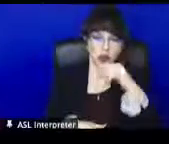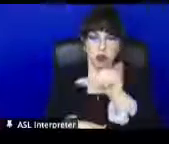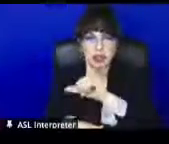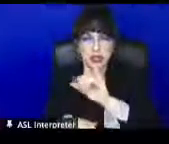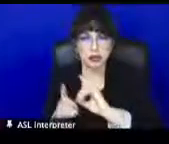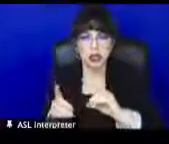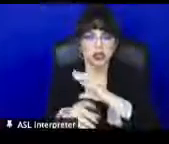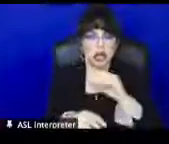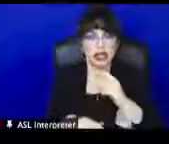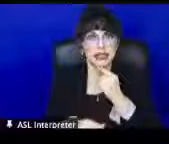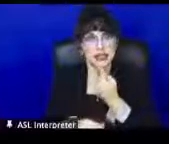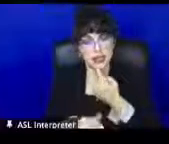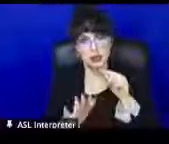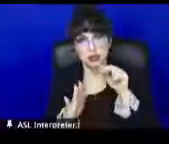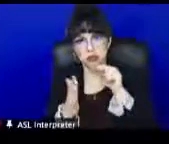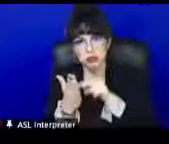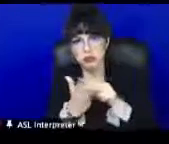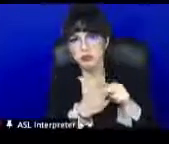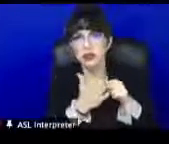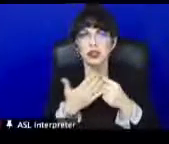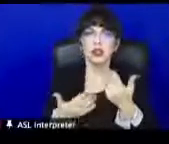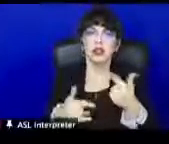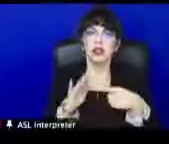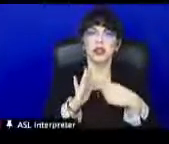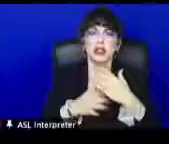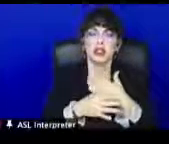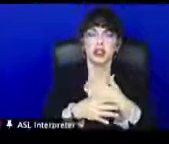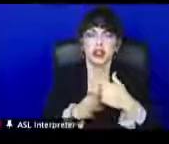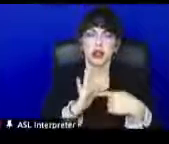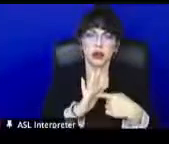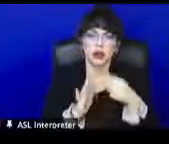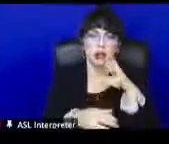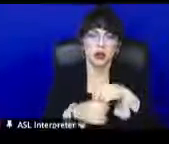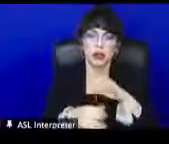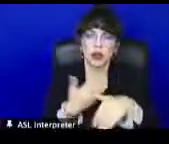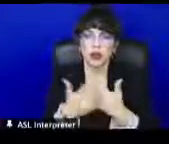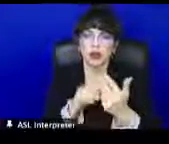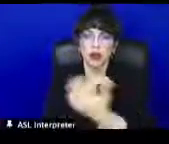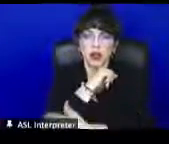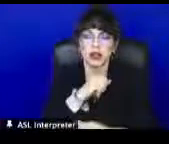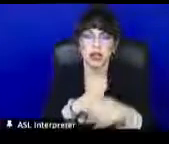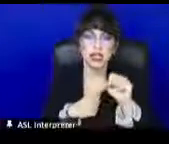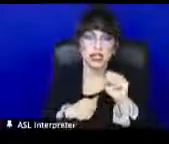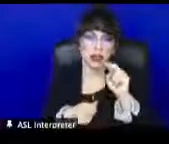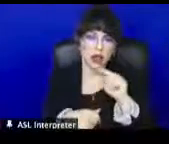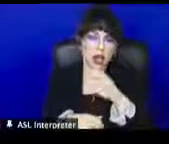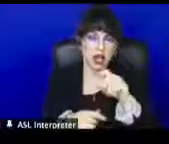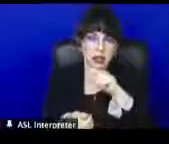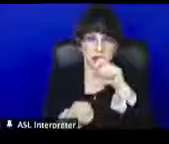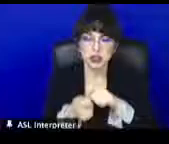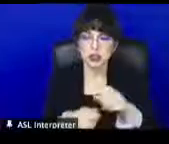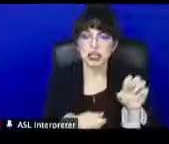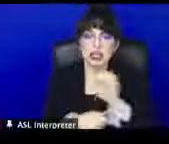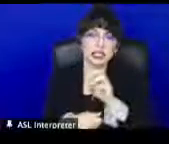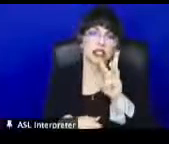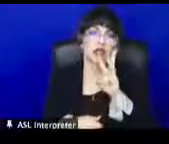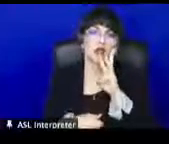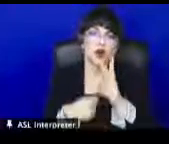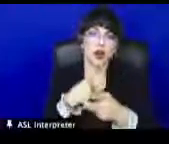to seriously look at shared representation for all counties with the Sierra Nevada, and particular within the Eastern Watershed. Time.